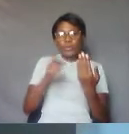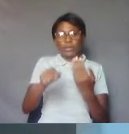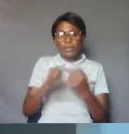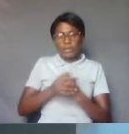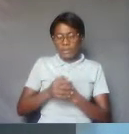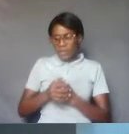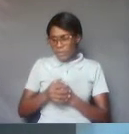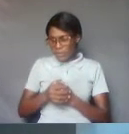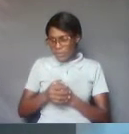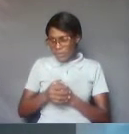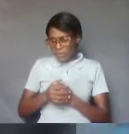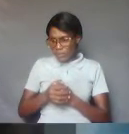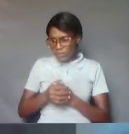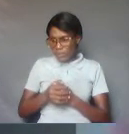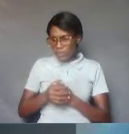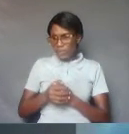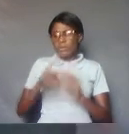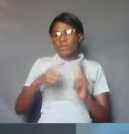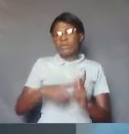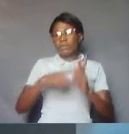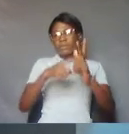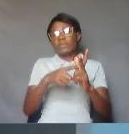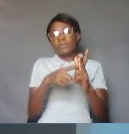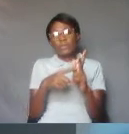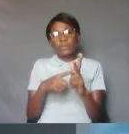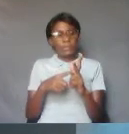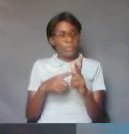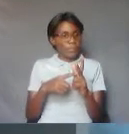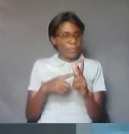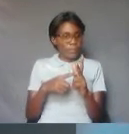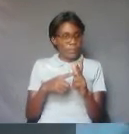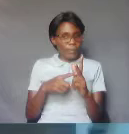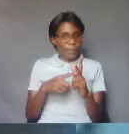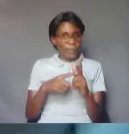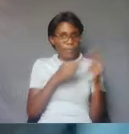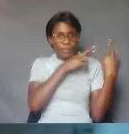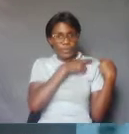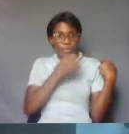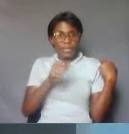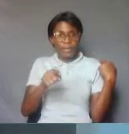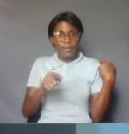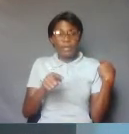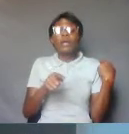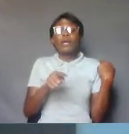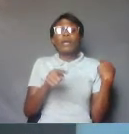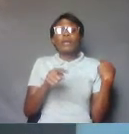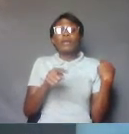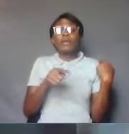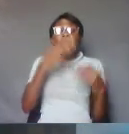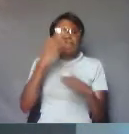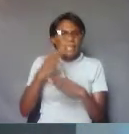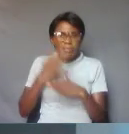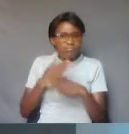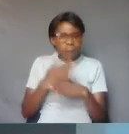As the gospel tells it, Jesus's kind of role is to make the blind see, the deaf